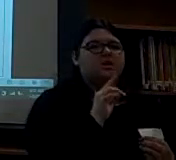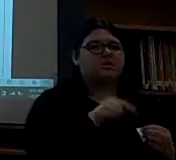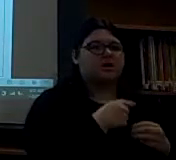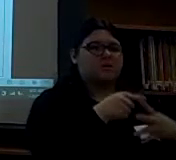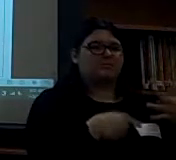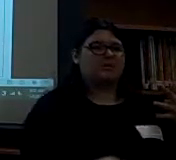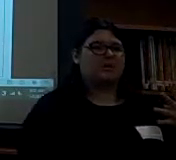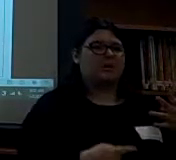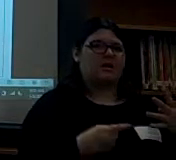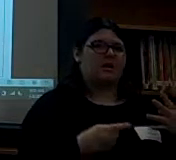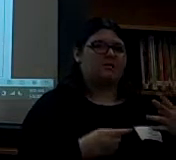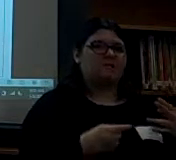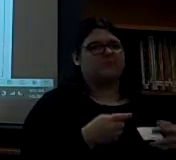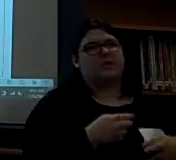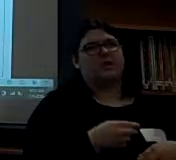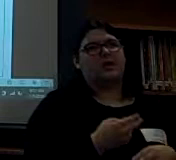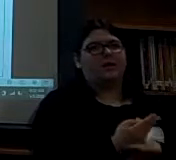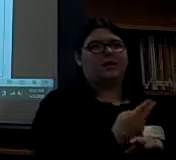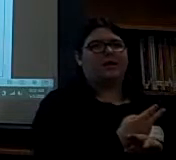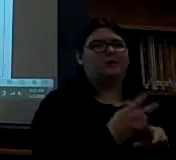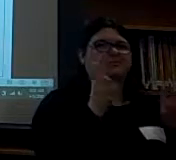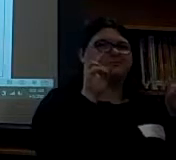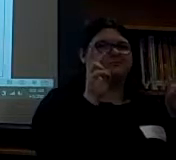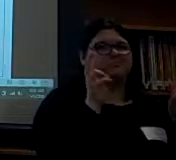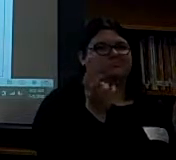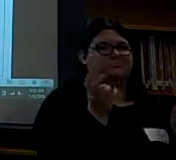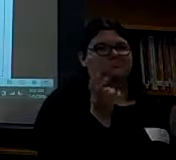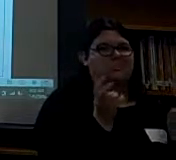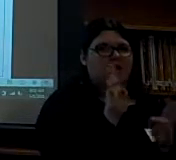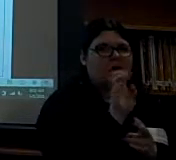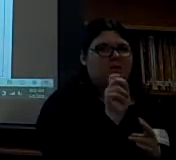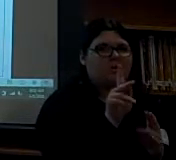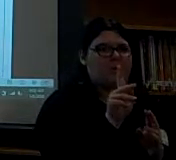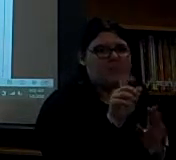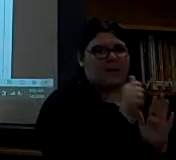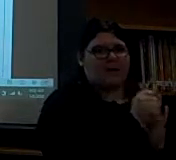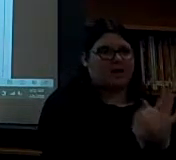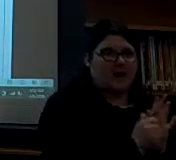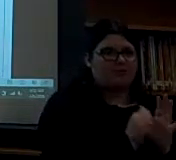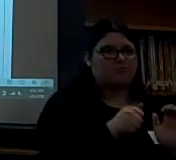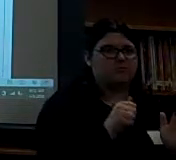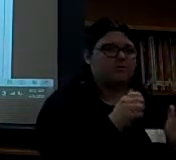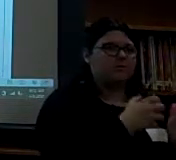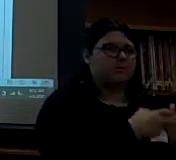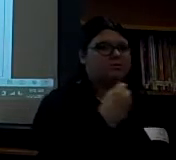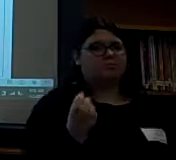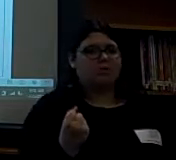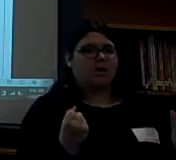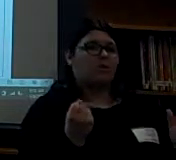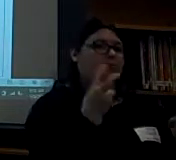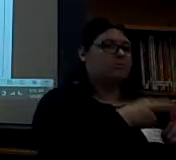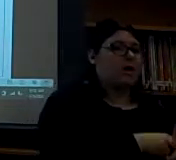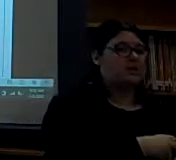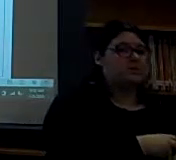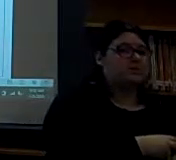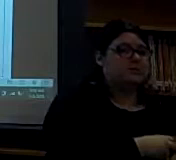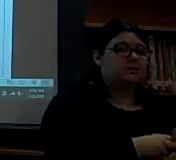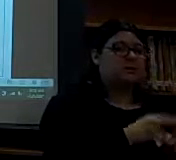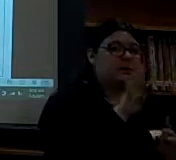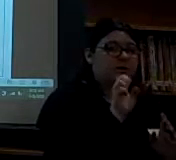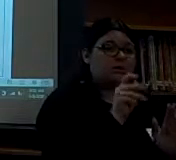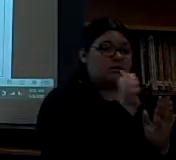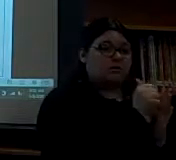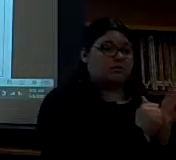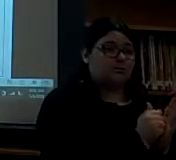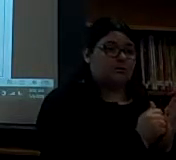a metaphor of a bank account. With a bank account, we can make withdrawals, we can make deposits. And with a bank account, if you make